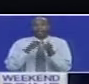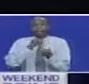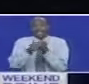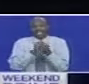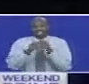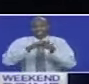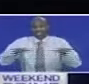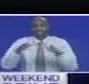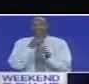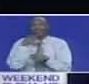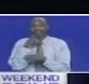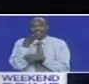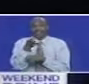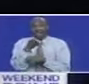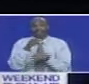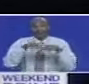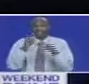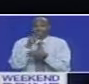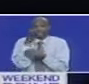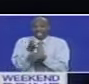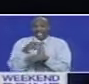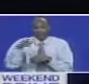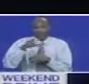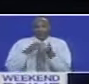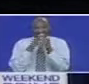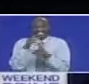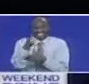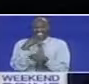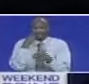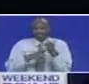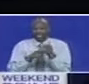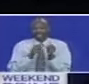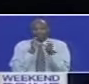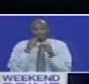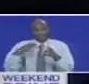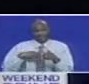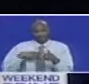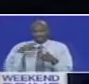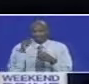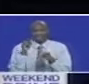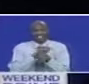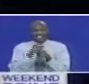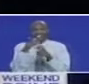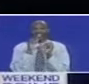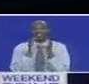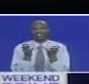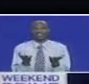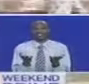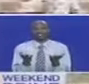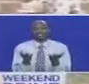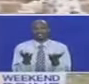daily basis as the local leaders watch, yet our sportsmen and women lack proper training grounds.